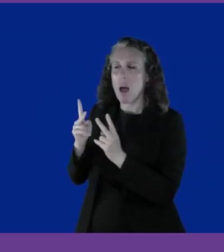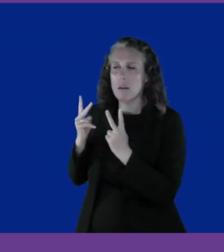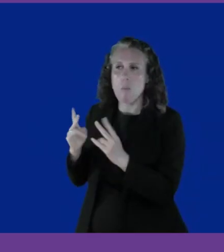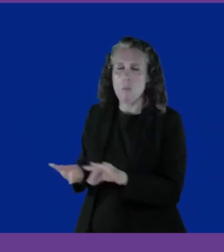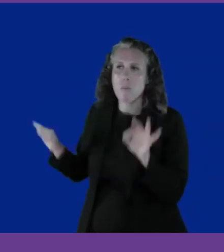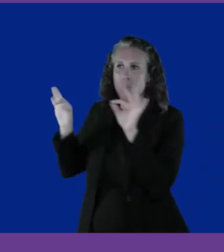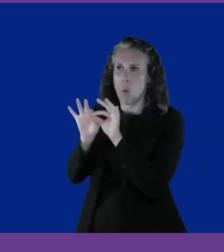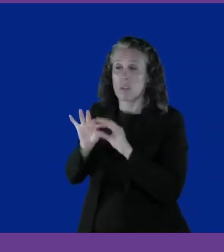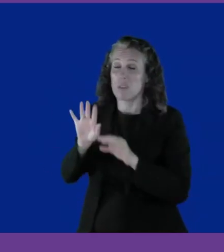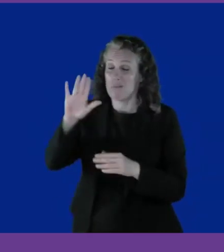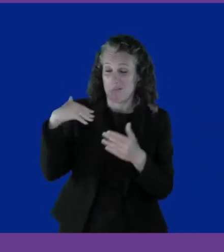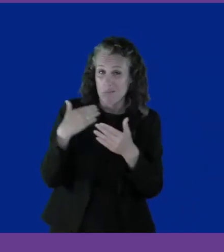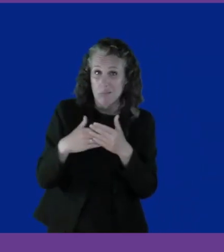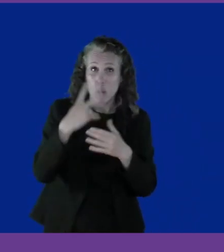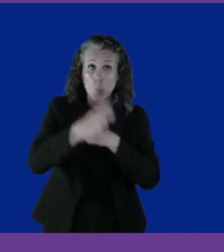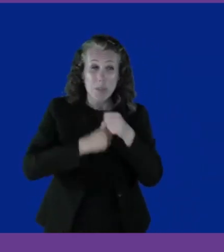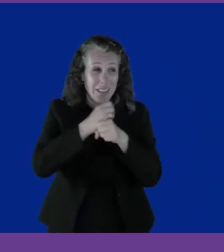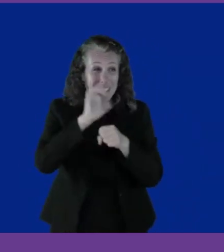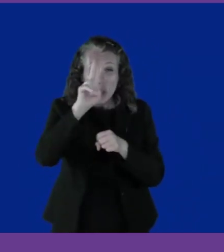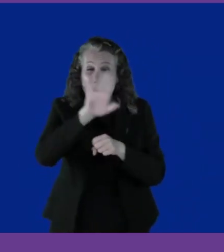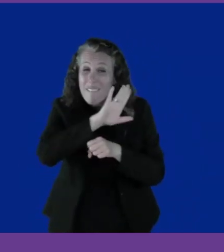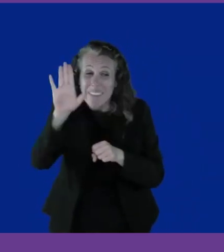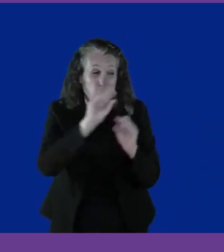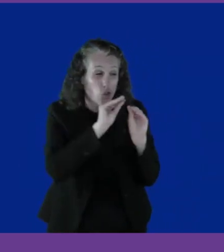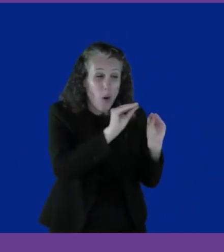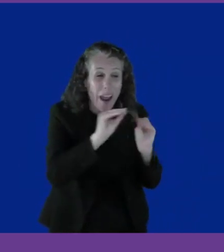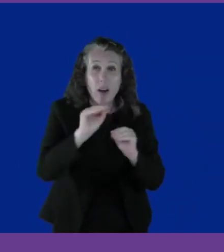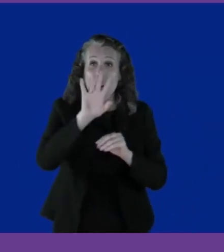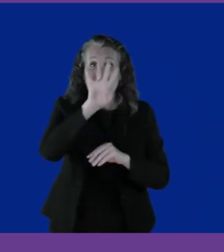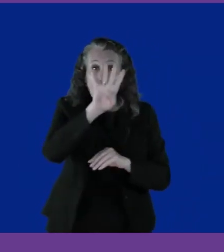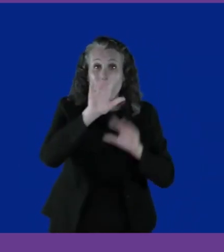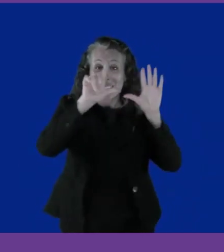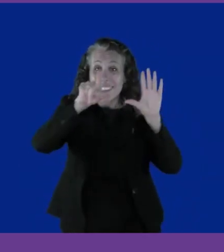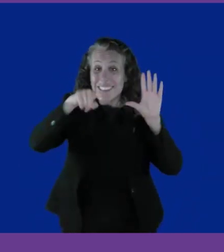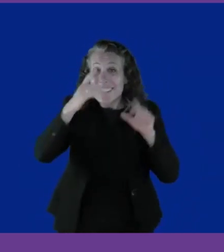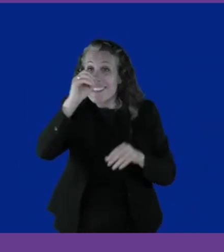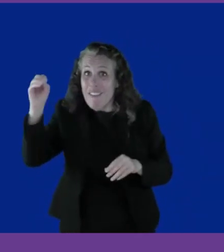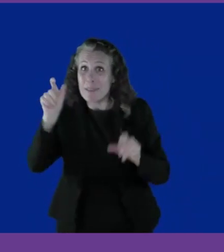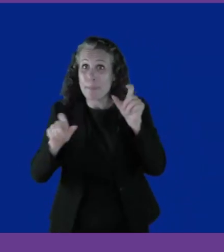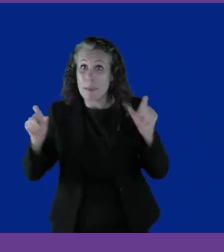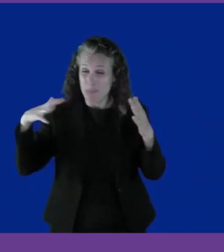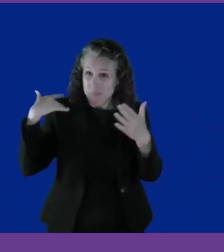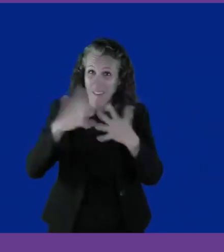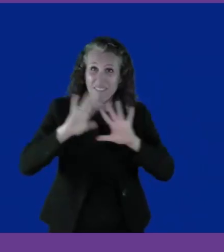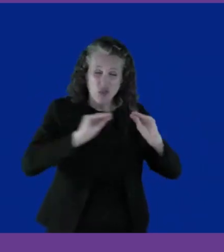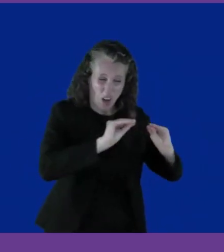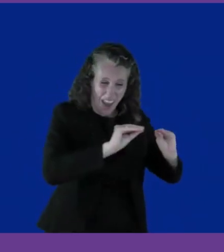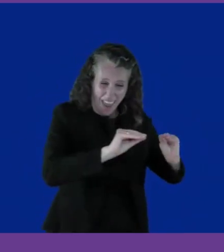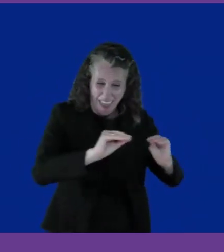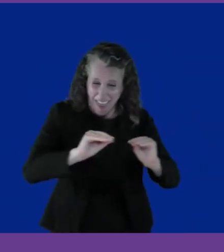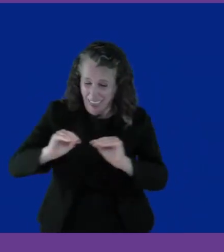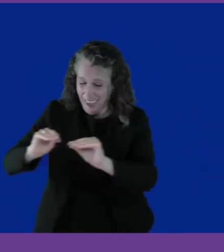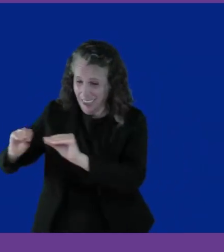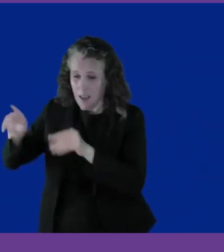AccessibleEU trained more than 47,000 professionals. And I would like to remind, we have